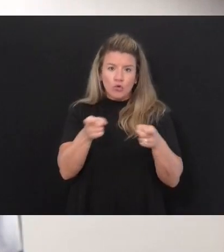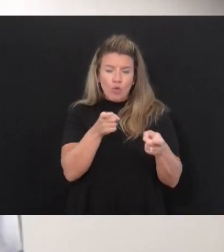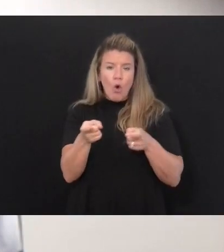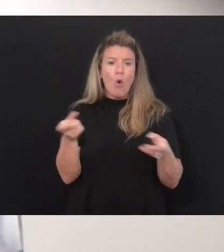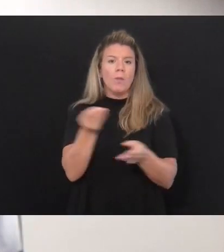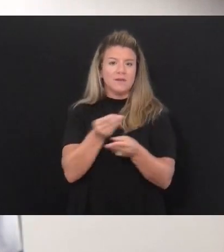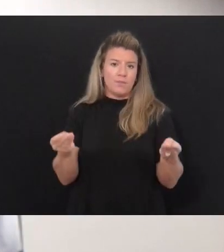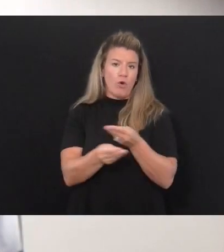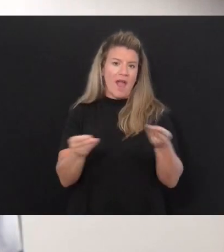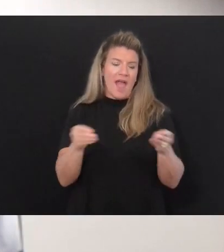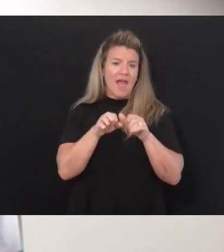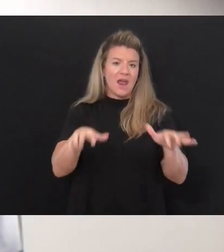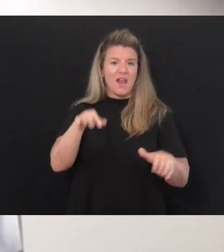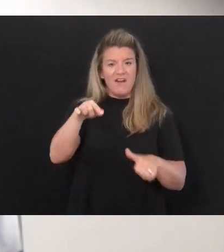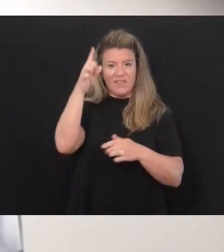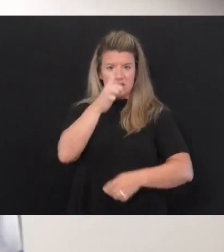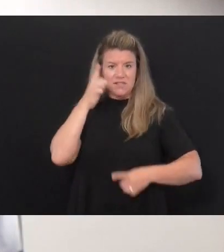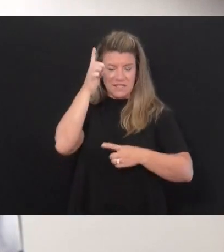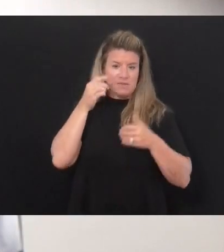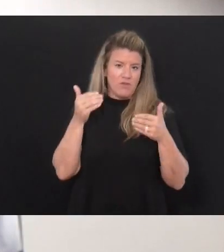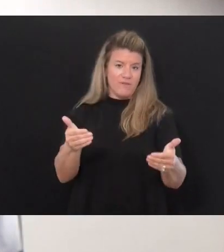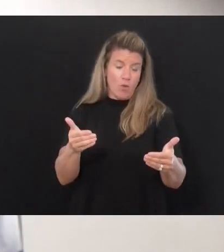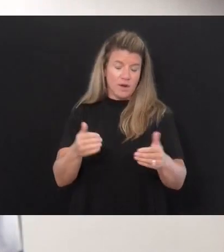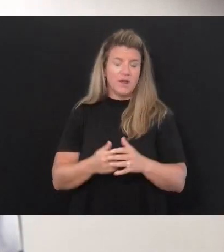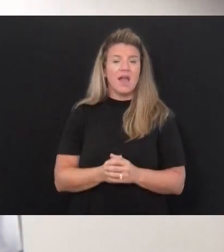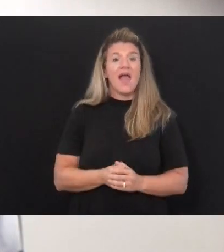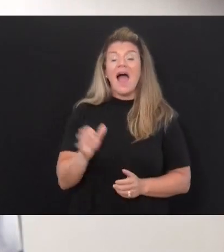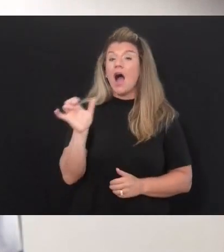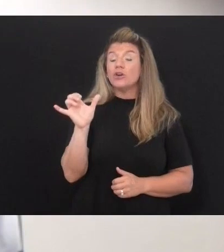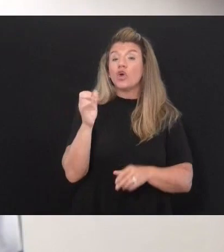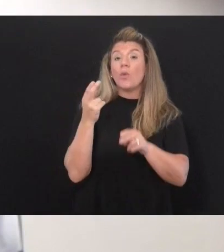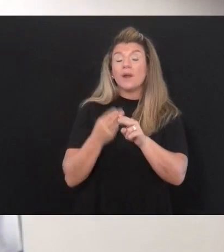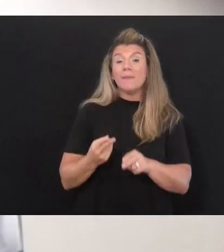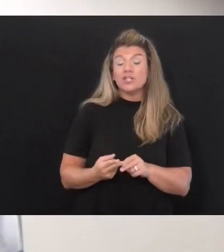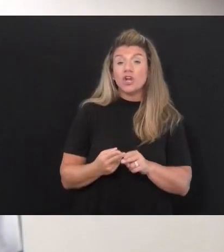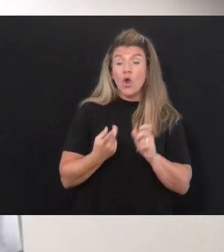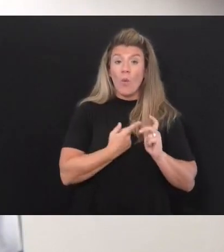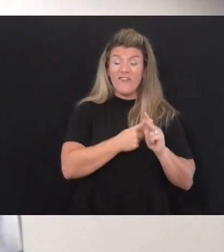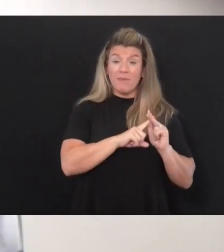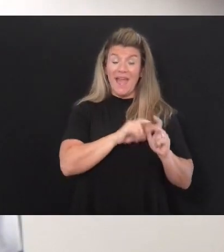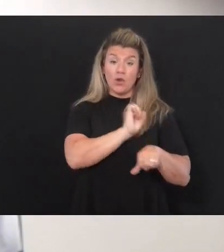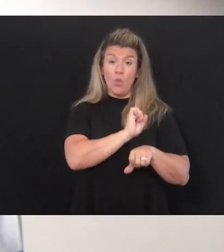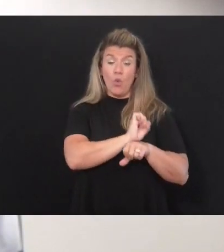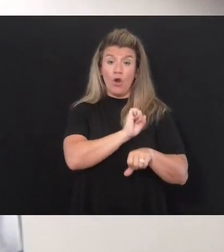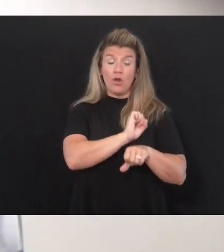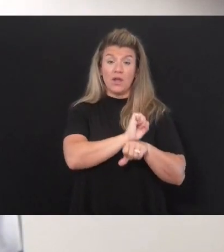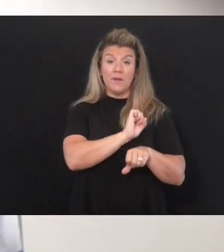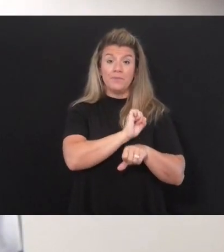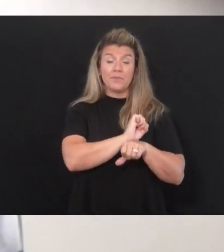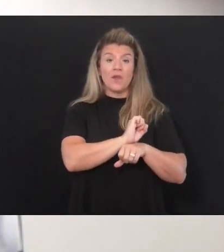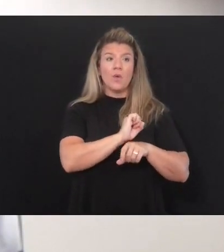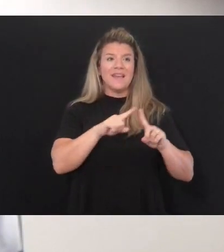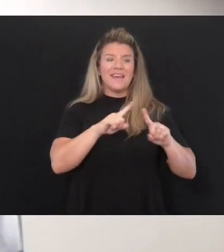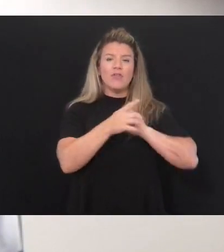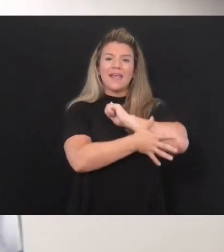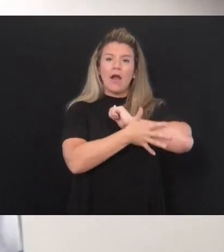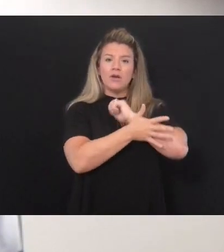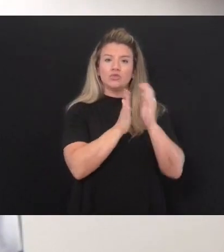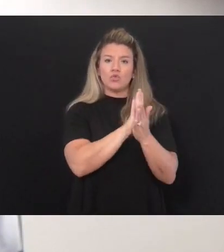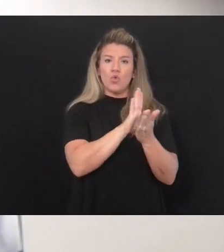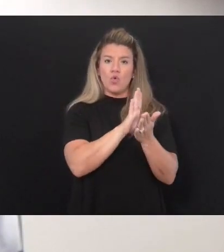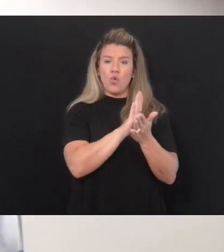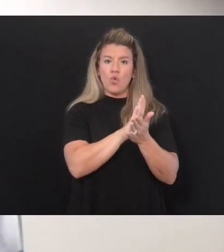a game, and we hope we can get back there. It works in concert with that. So a mask plus social distancing or